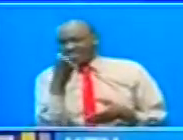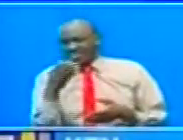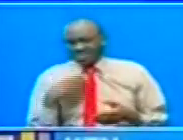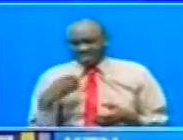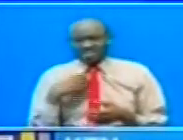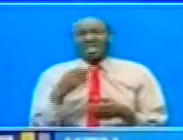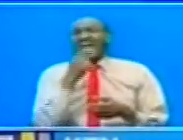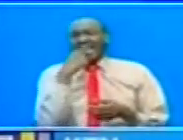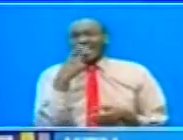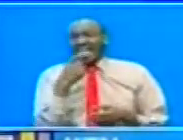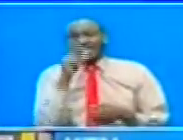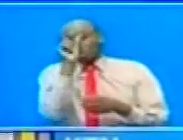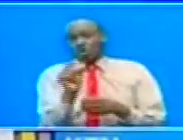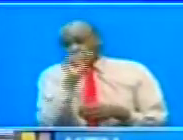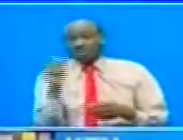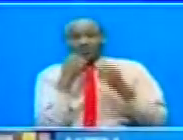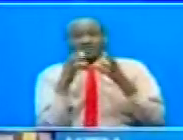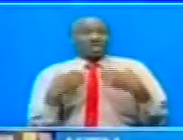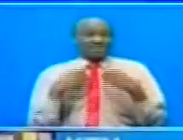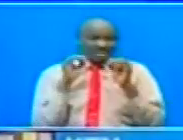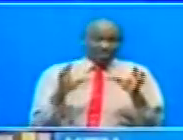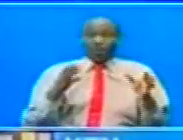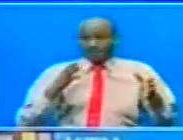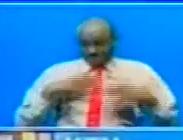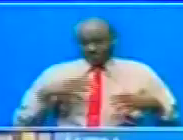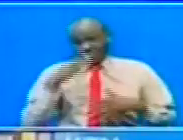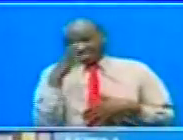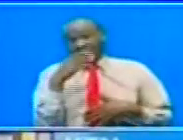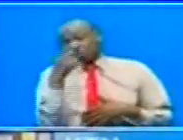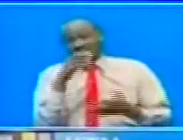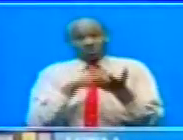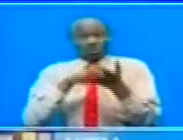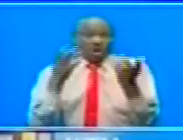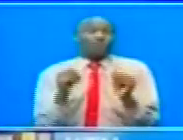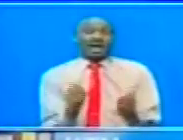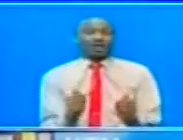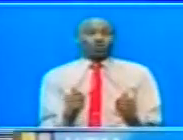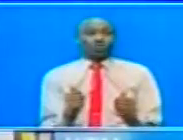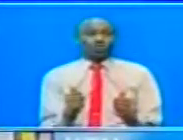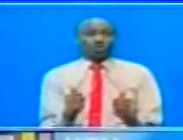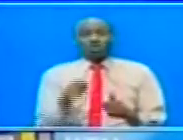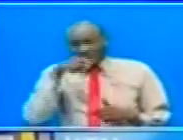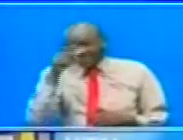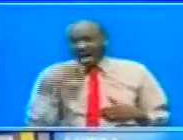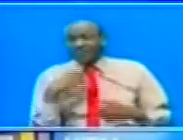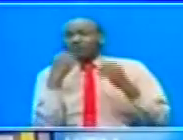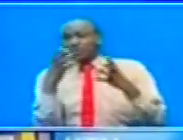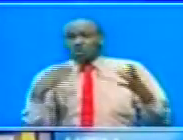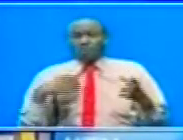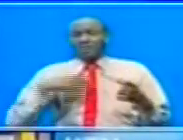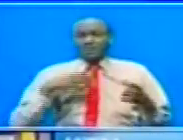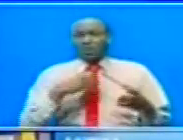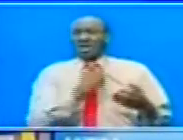the Red Cross side or anybody who assessed the situation. So do we have any details on any casualties,